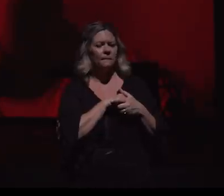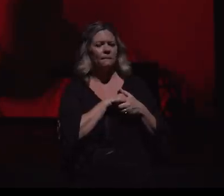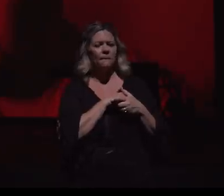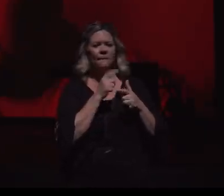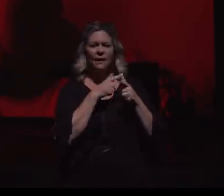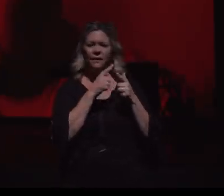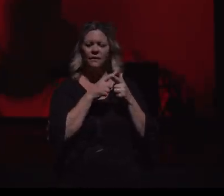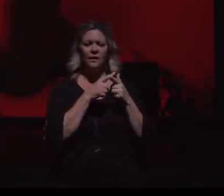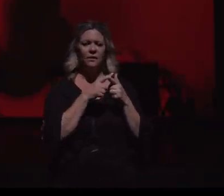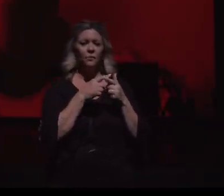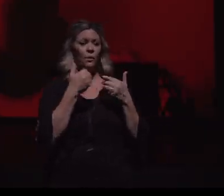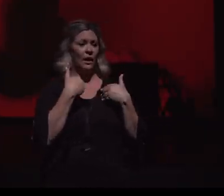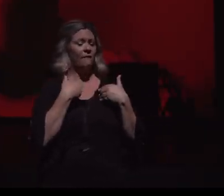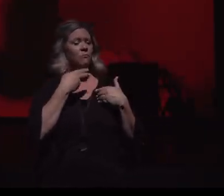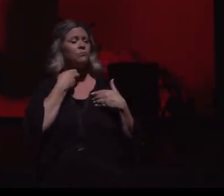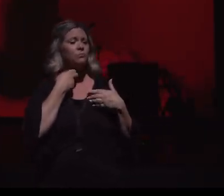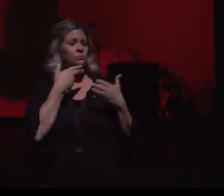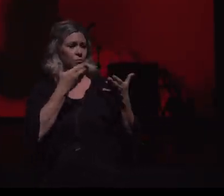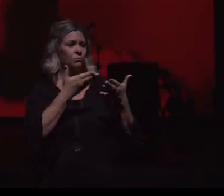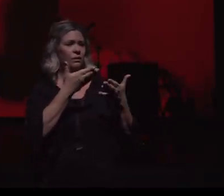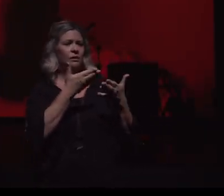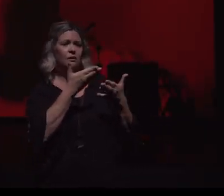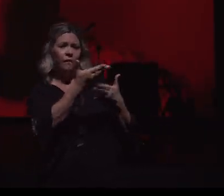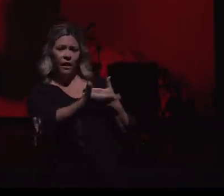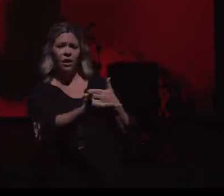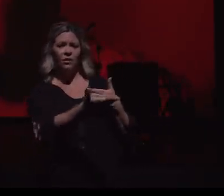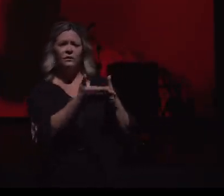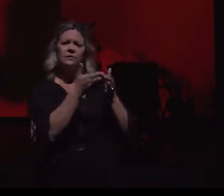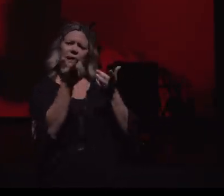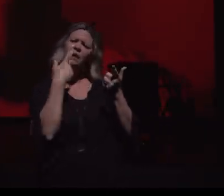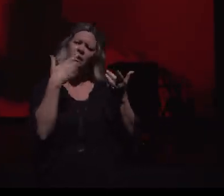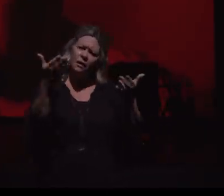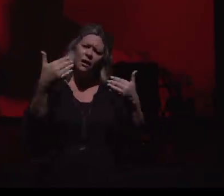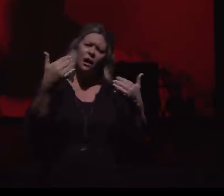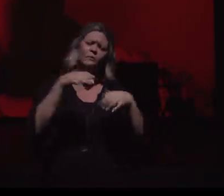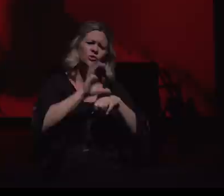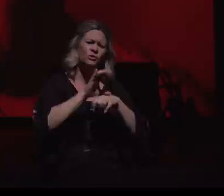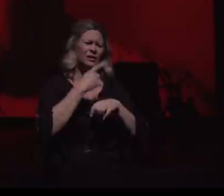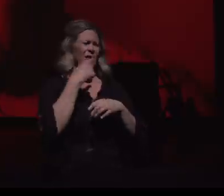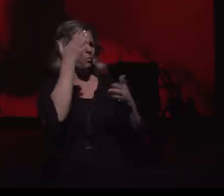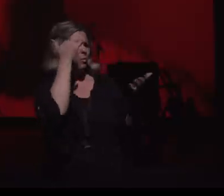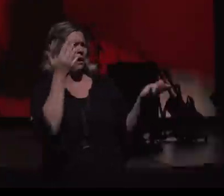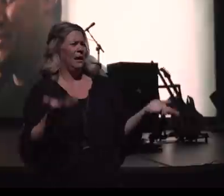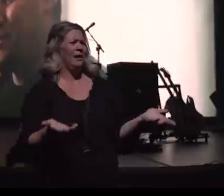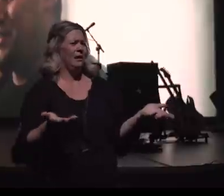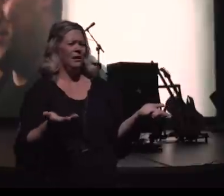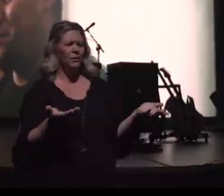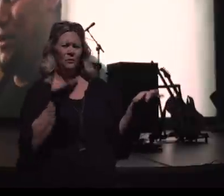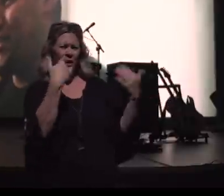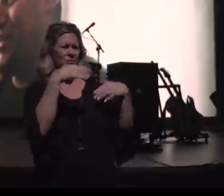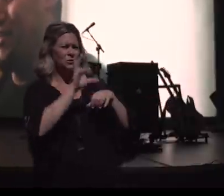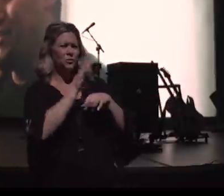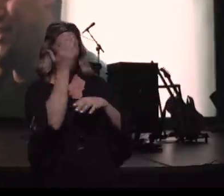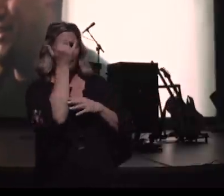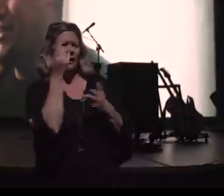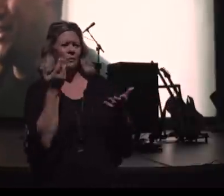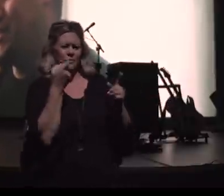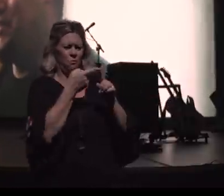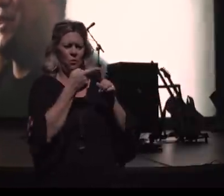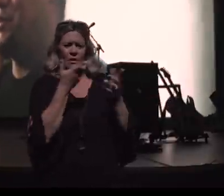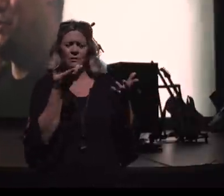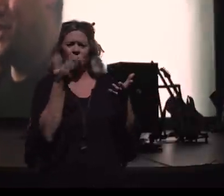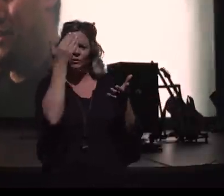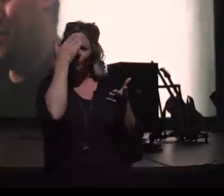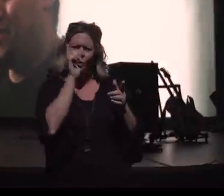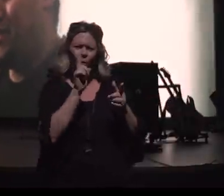And then we'd have a chaplain there that would tell us, like, oh, come to church. And I'm like, why? What's the point? Like, do